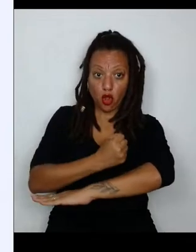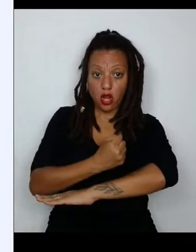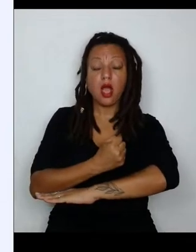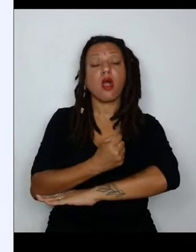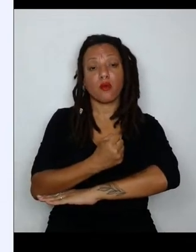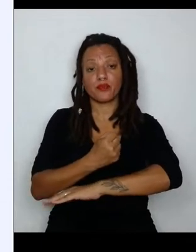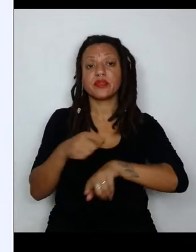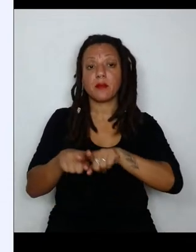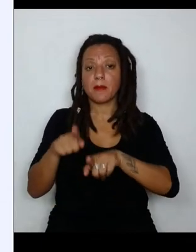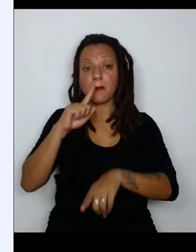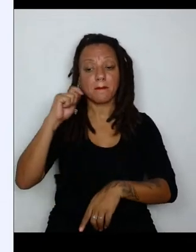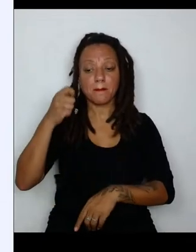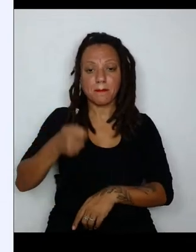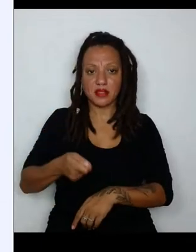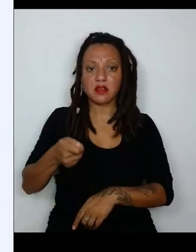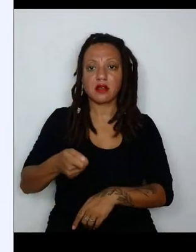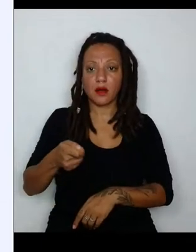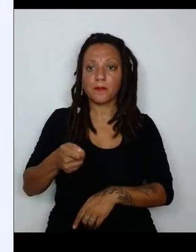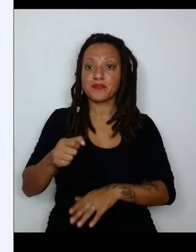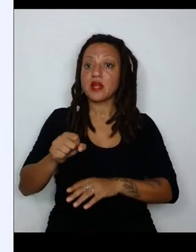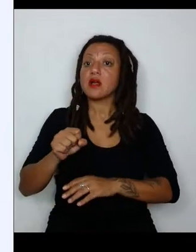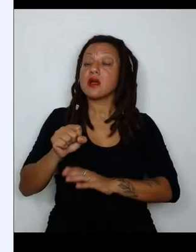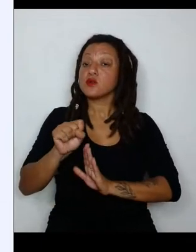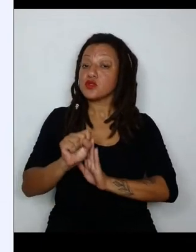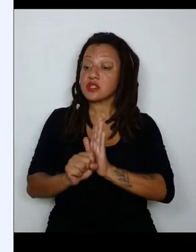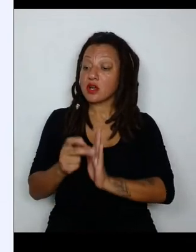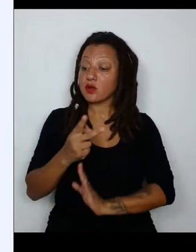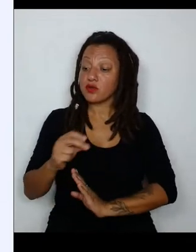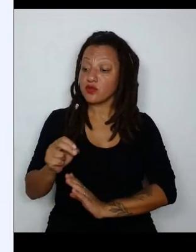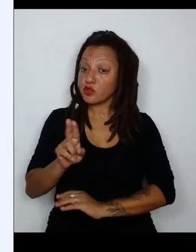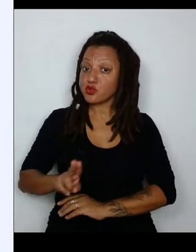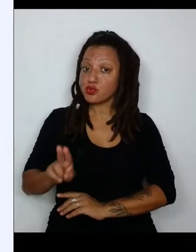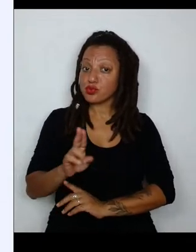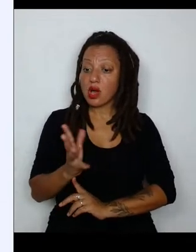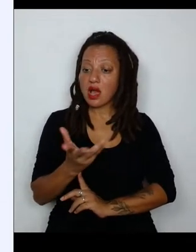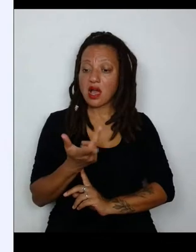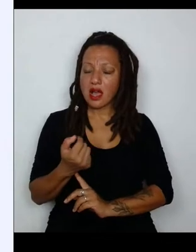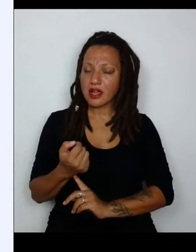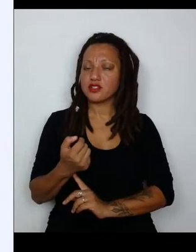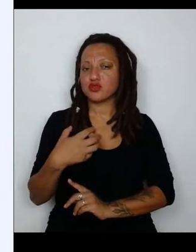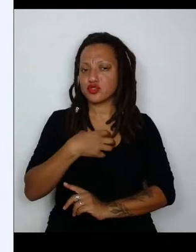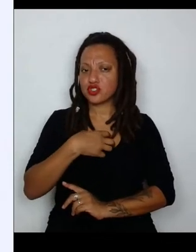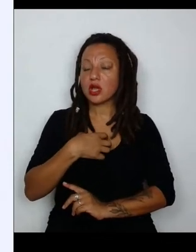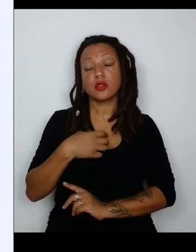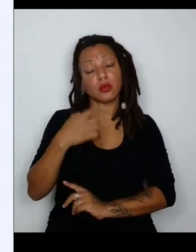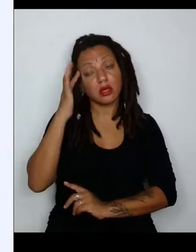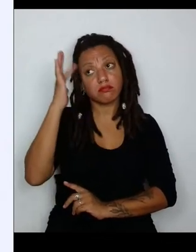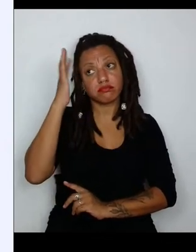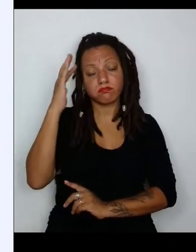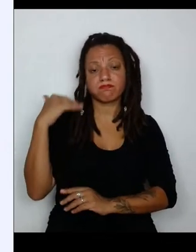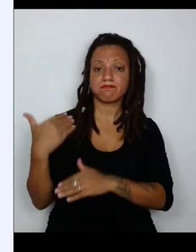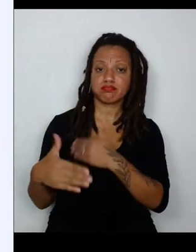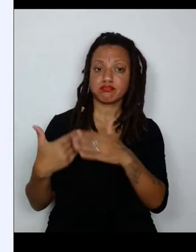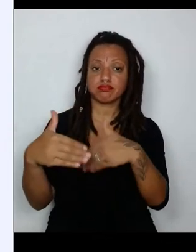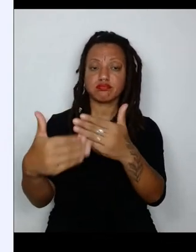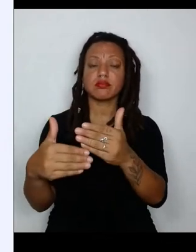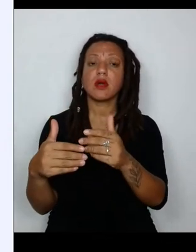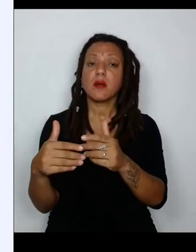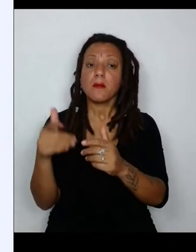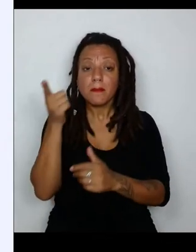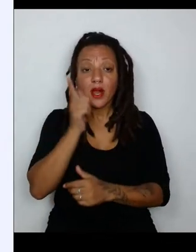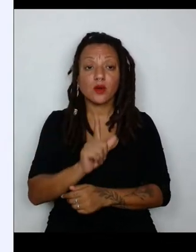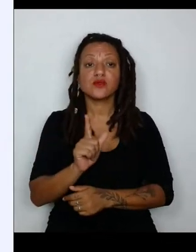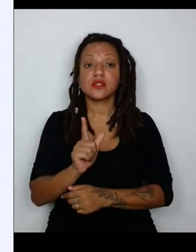used his art and used that constructed romantic image of him to enhance its own values and its own power